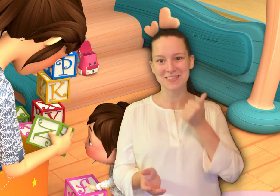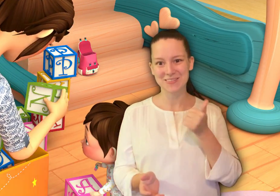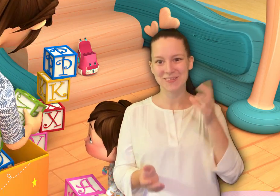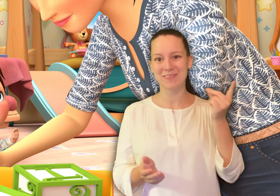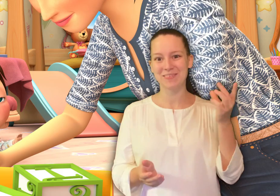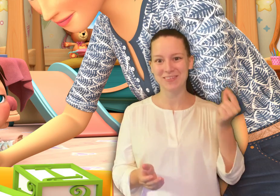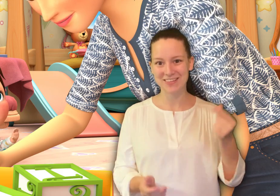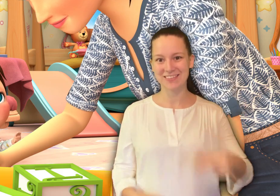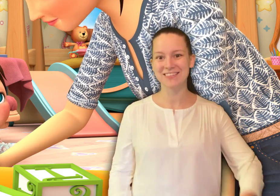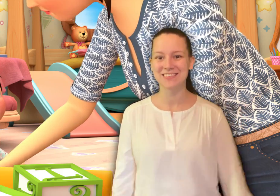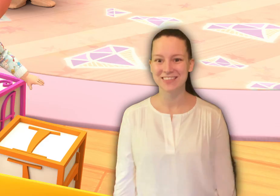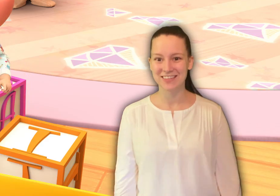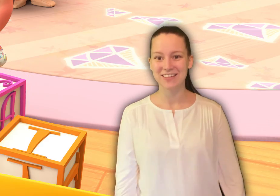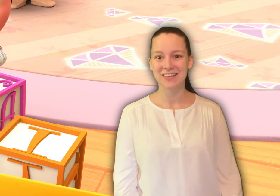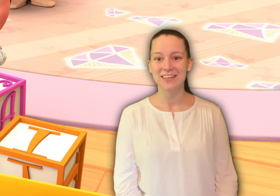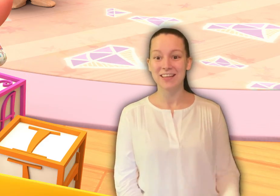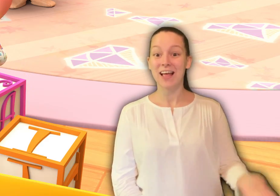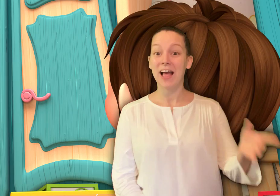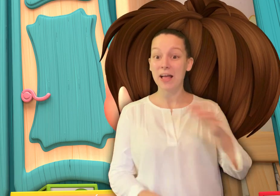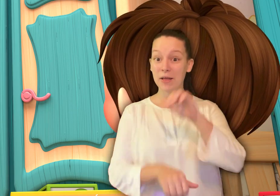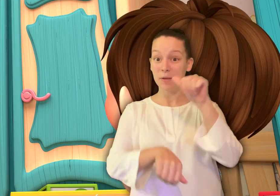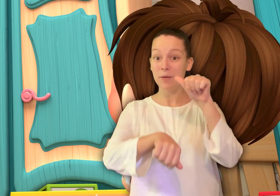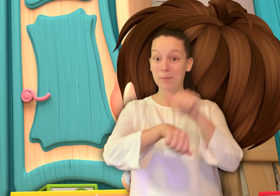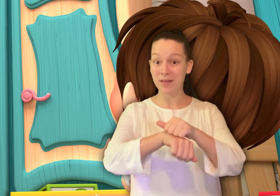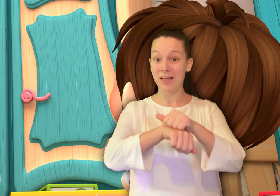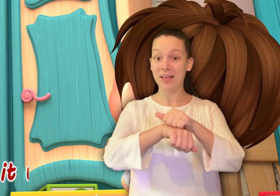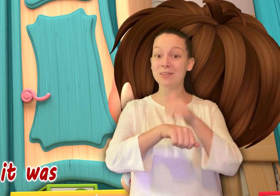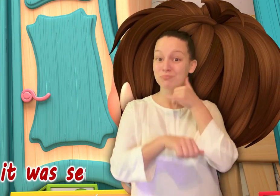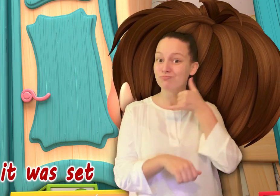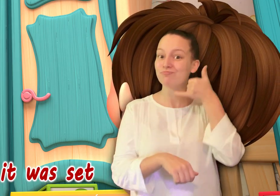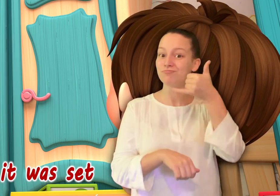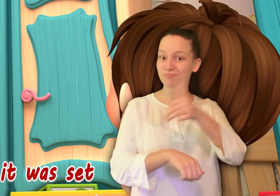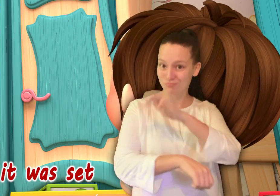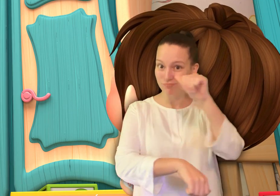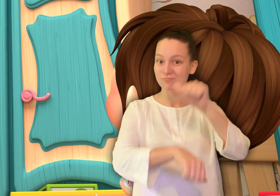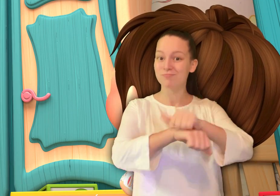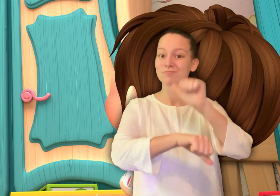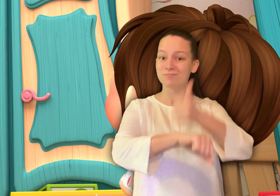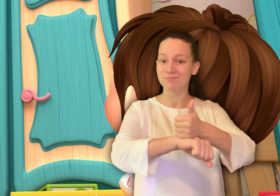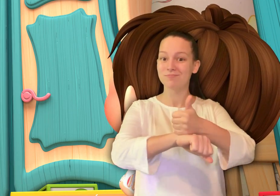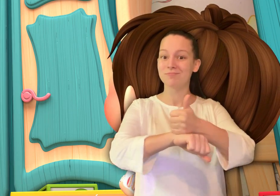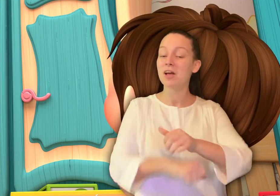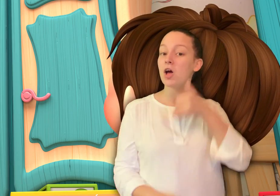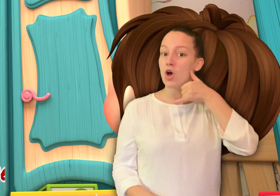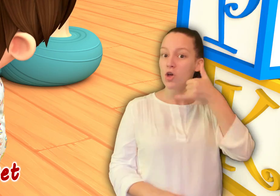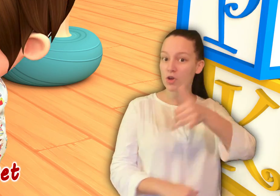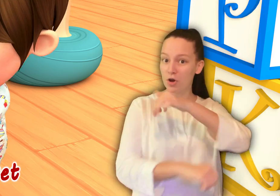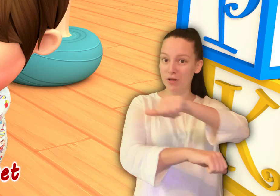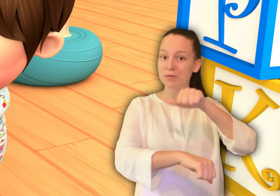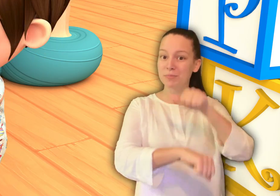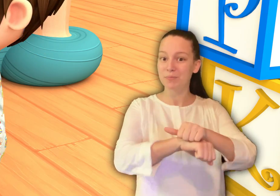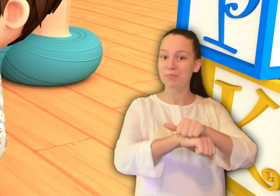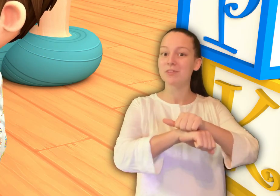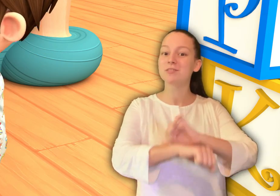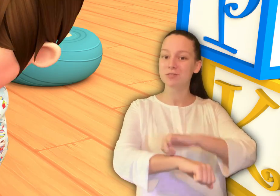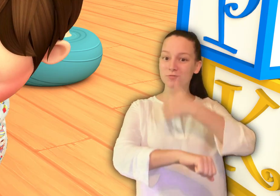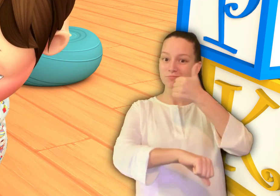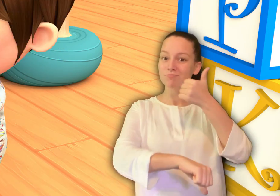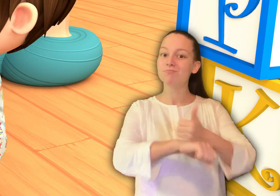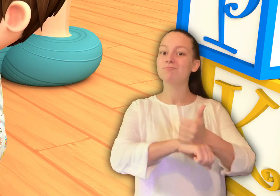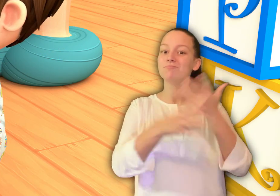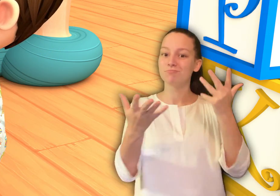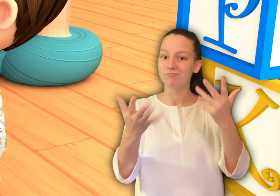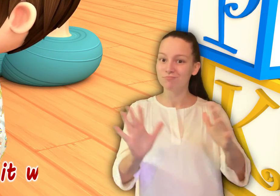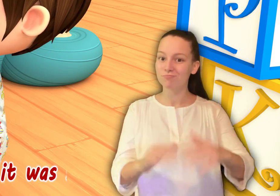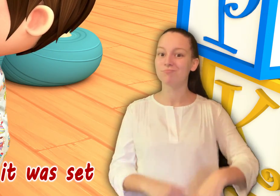vet my sweet puppy made an appointment and it was set it was set it was set we